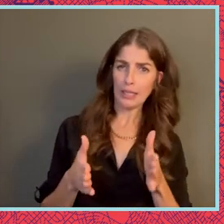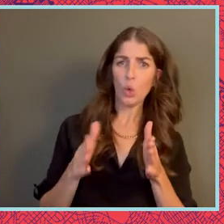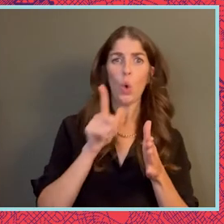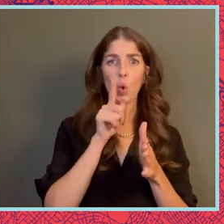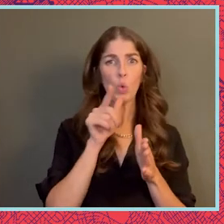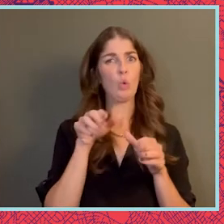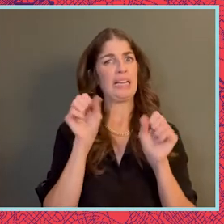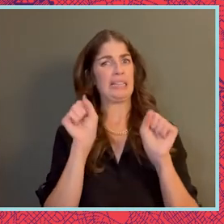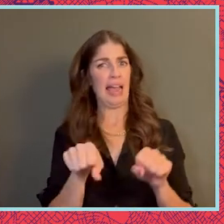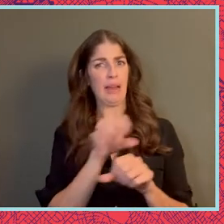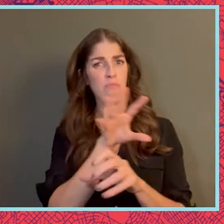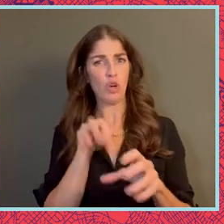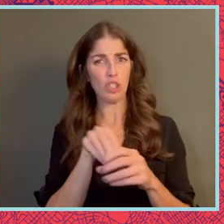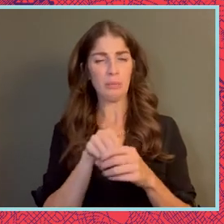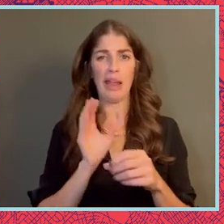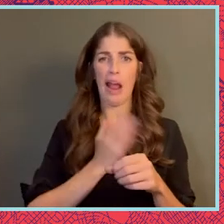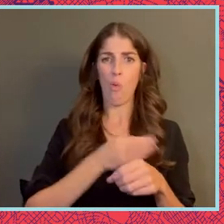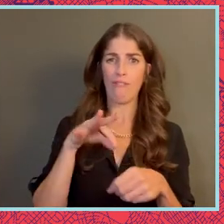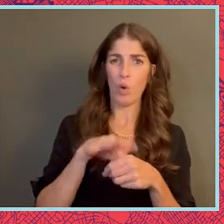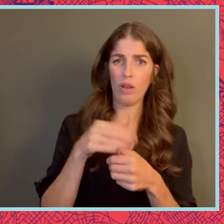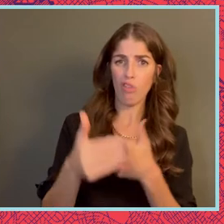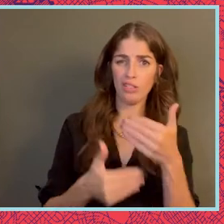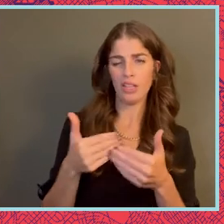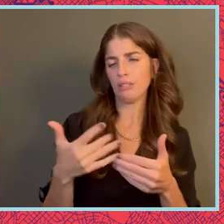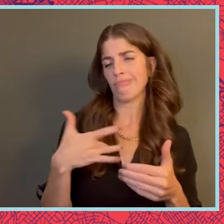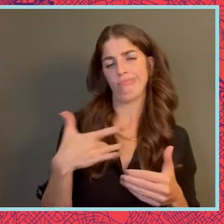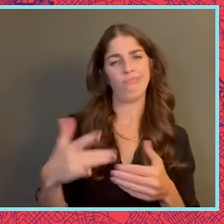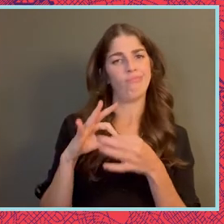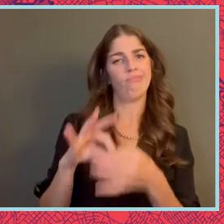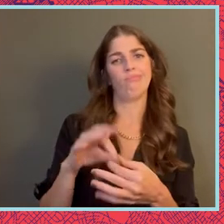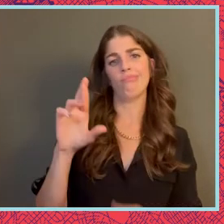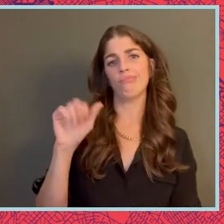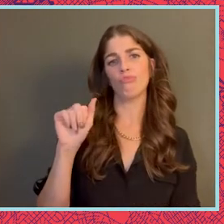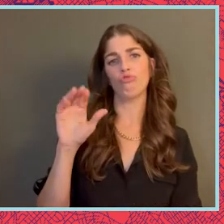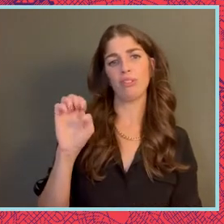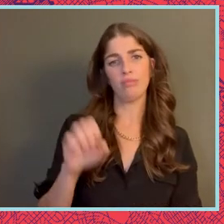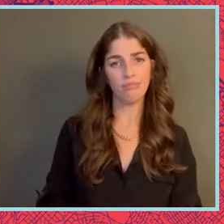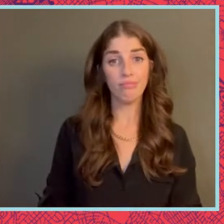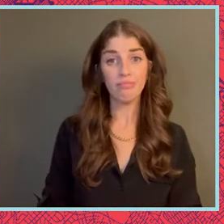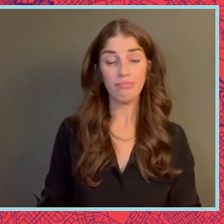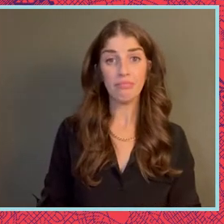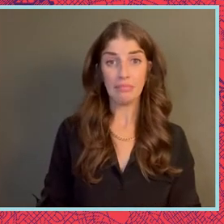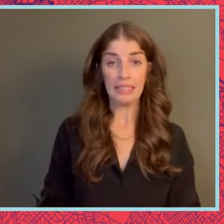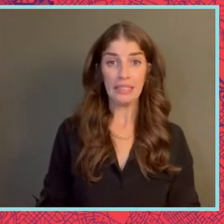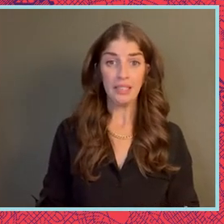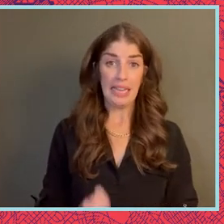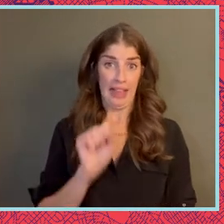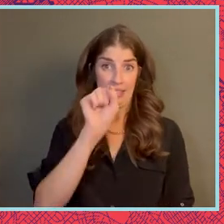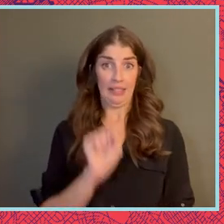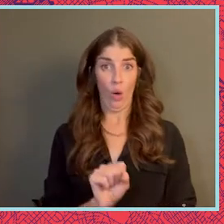our democracy, you know, has always been racial, right? And, you know, in the South,